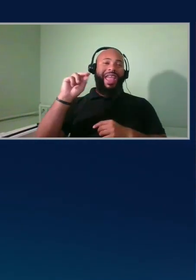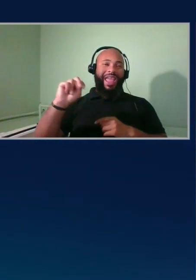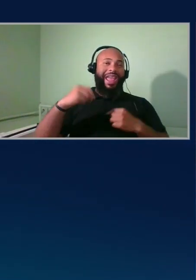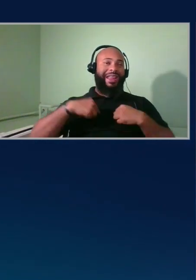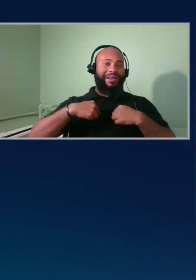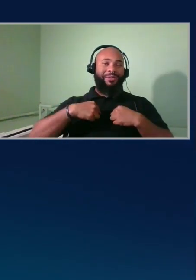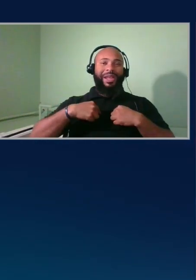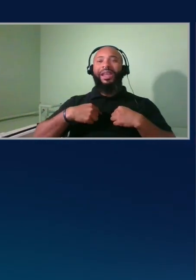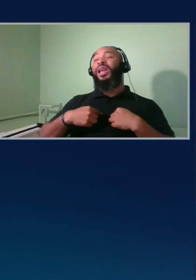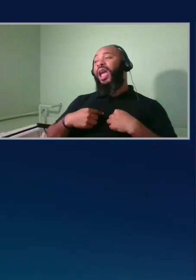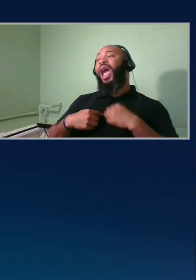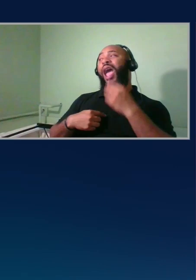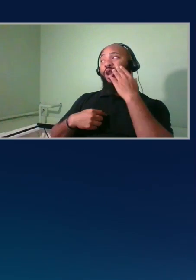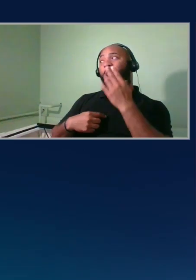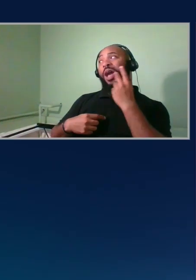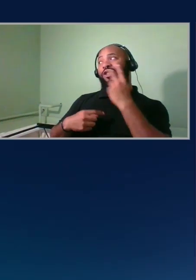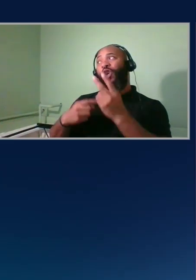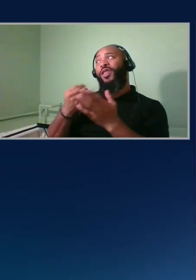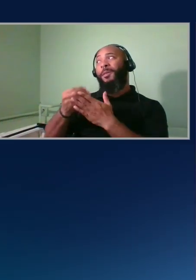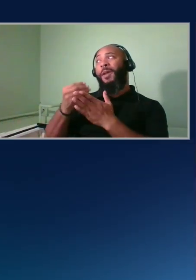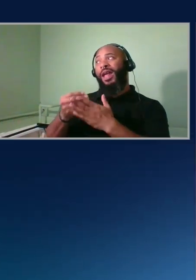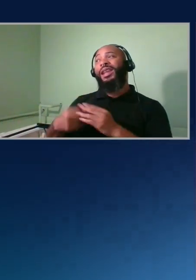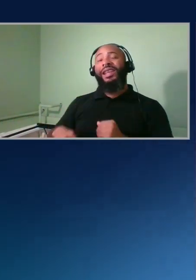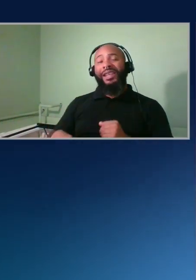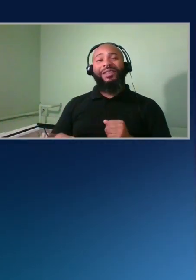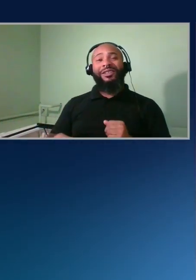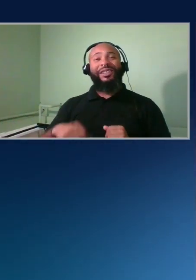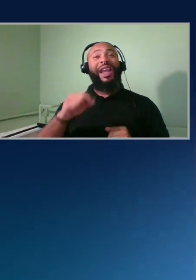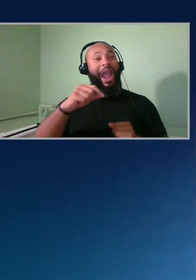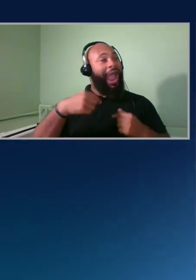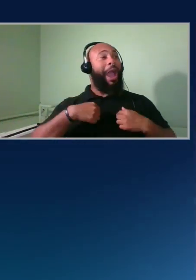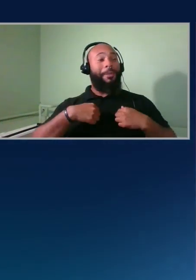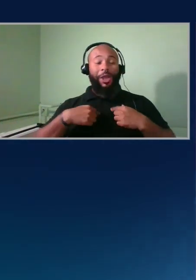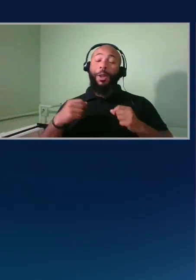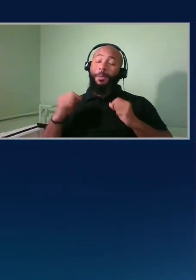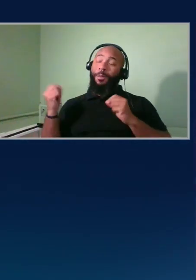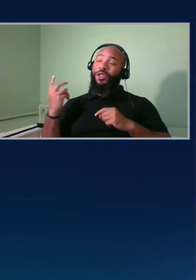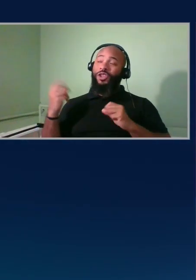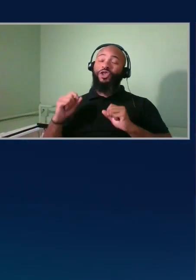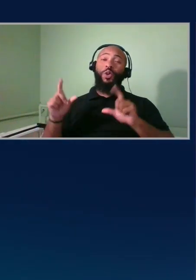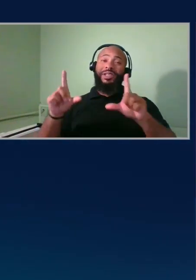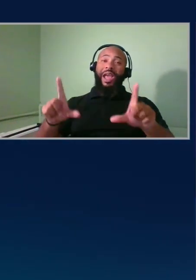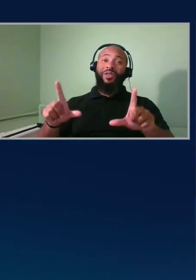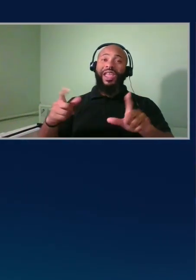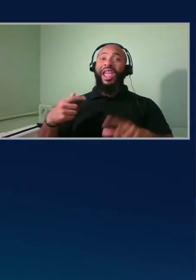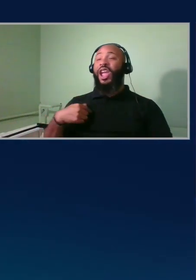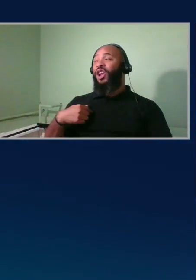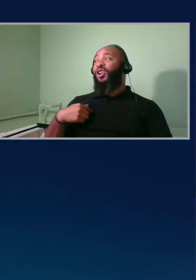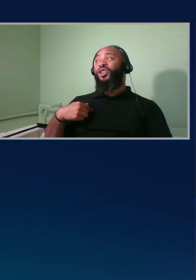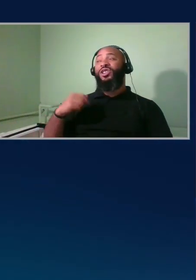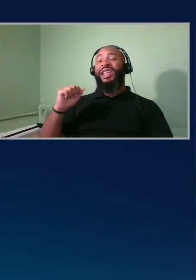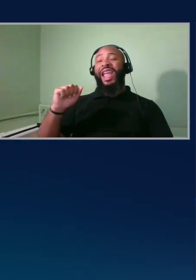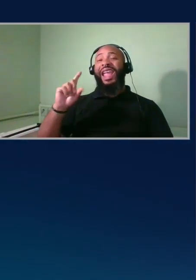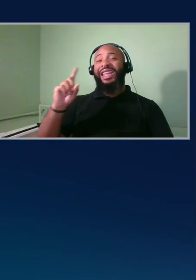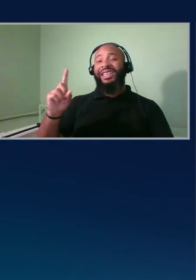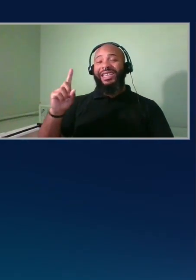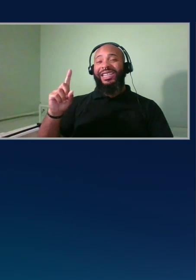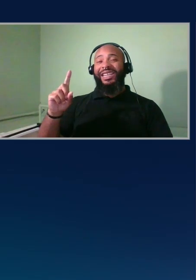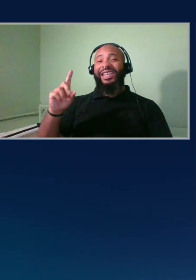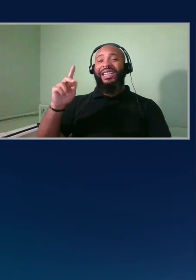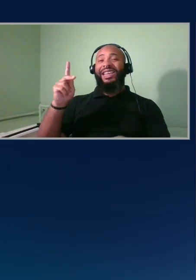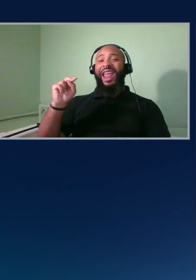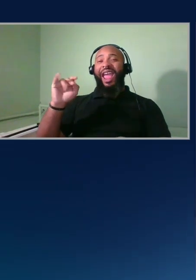saw the money. I'm going to put this out here. AM. AM, you're not the #1 fan. AD Knight from the chat is #1 fan who says